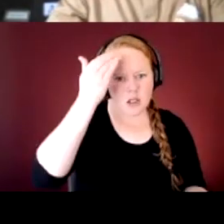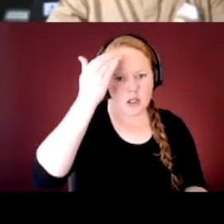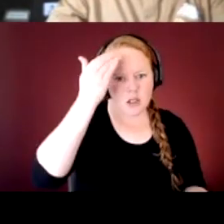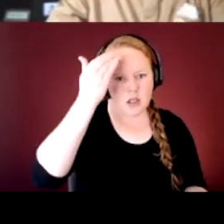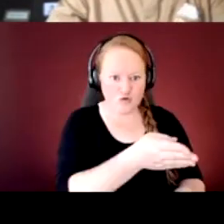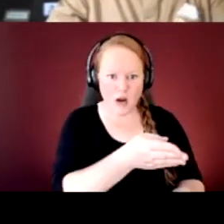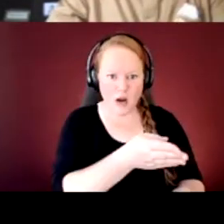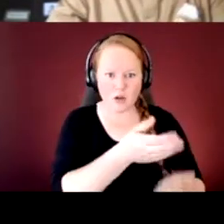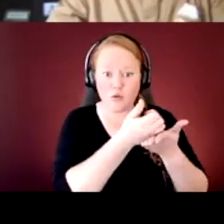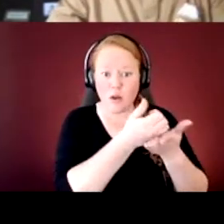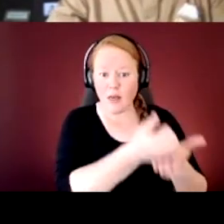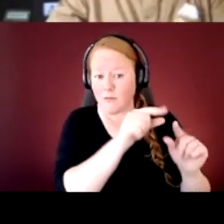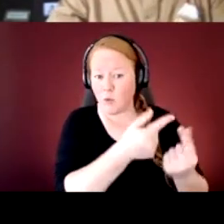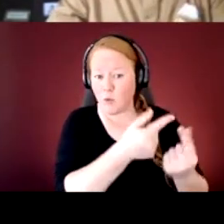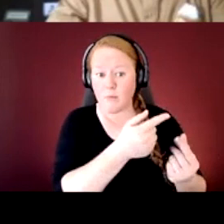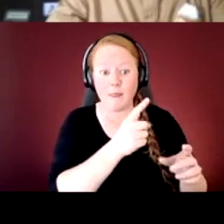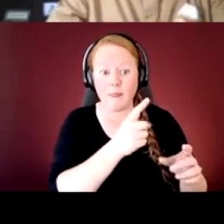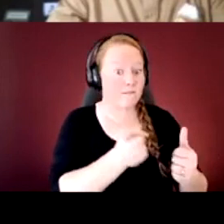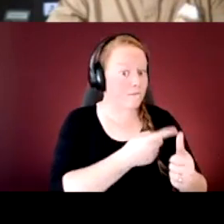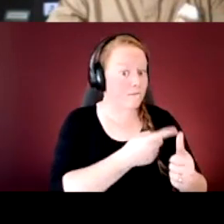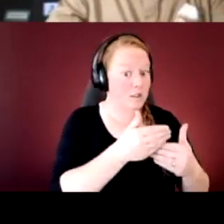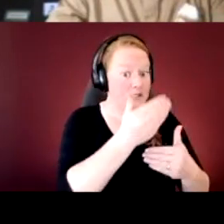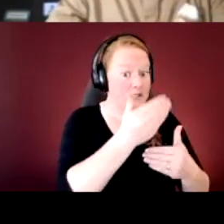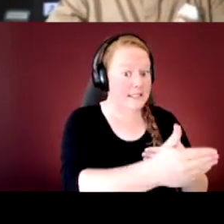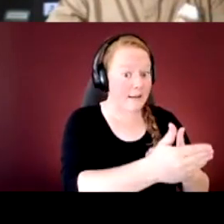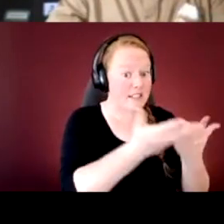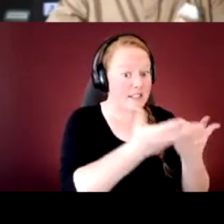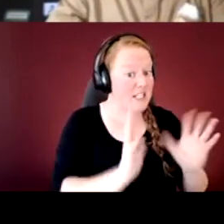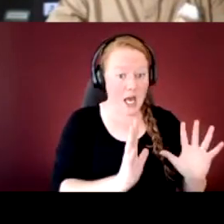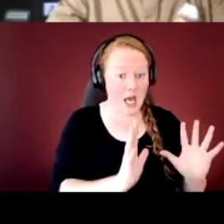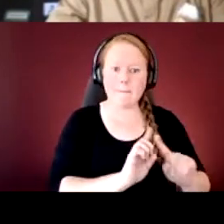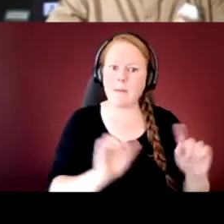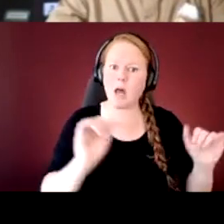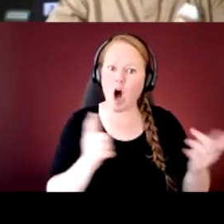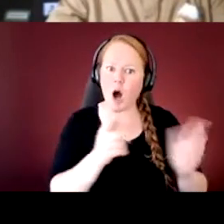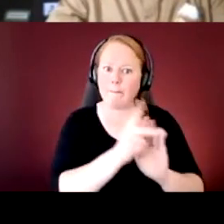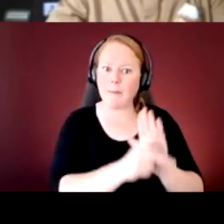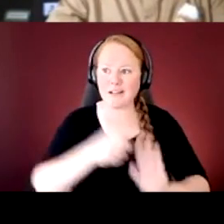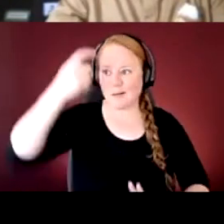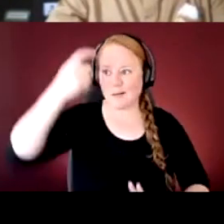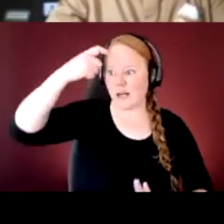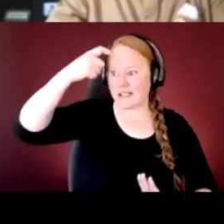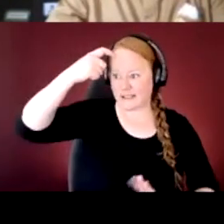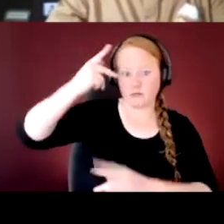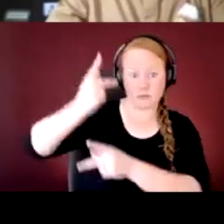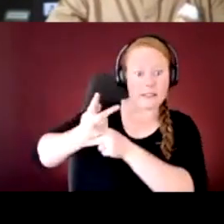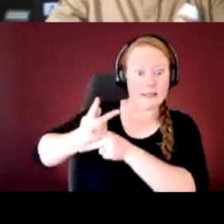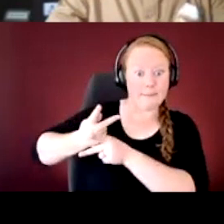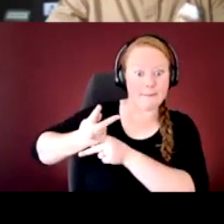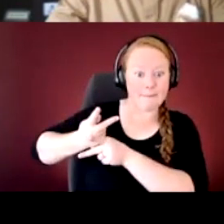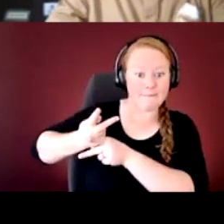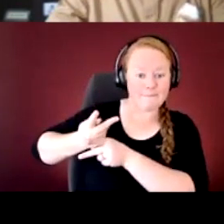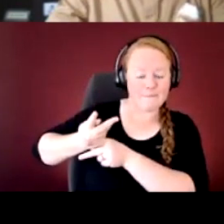is done, but we want to keep all those amazing policy brains in place moving forward. So just wanted to make